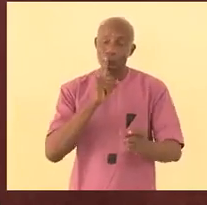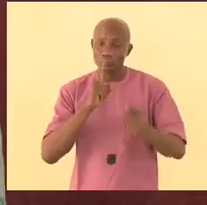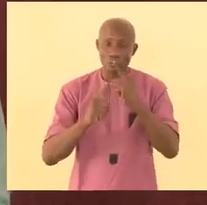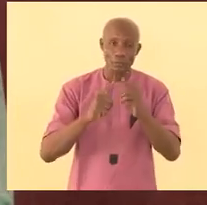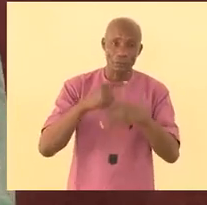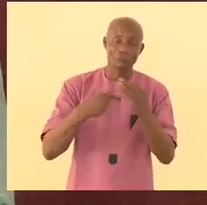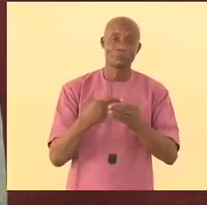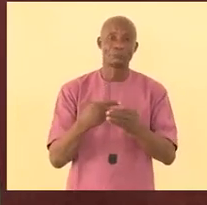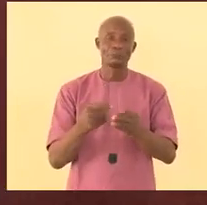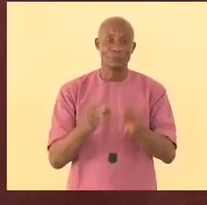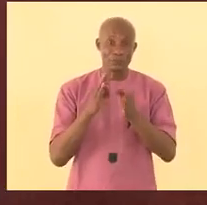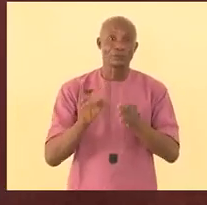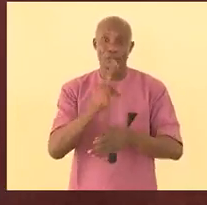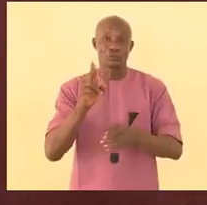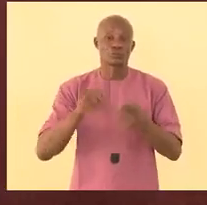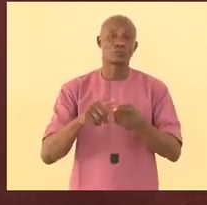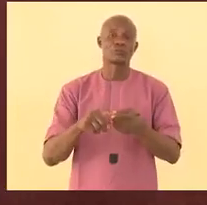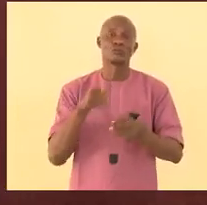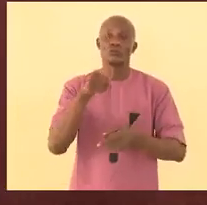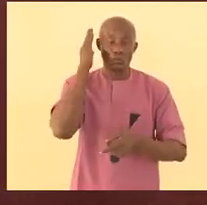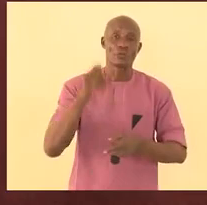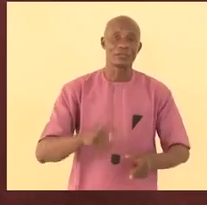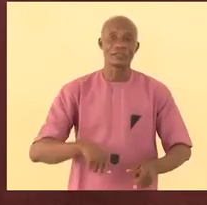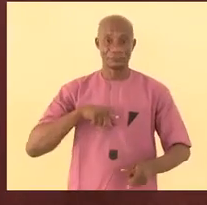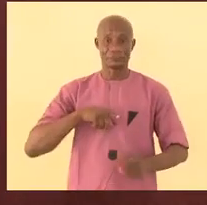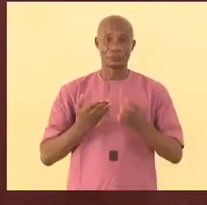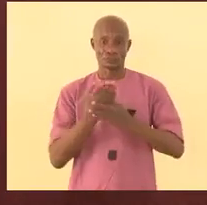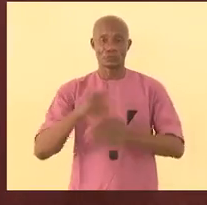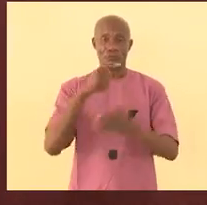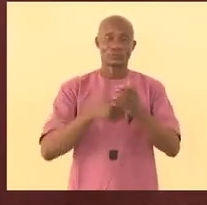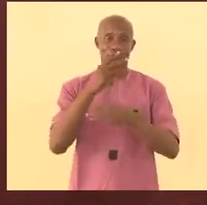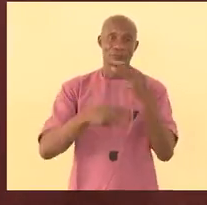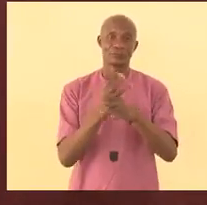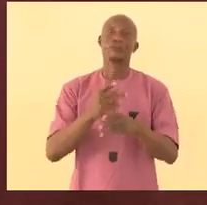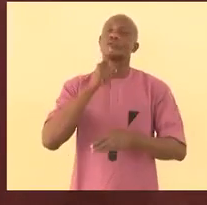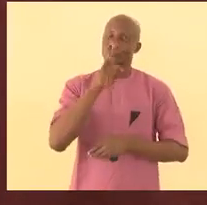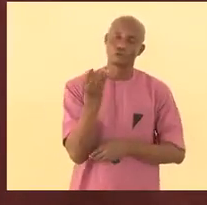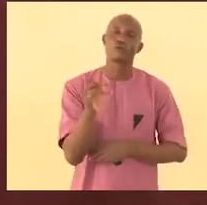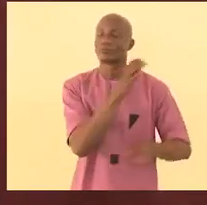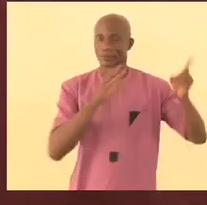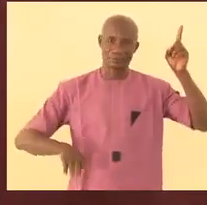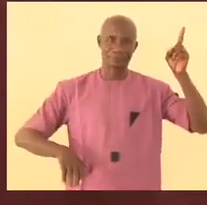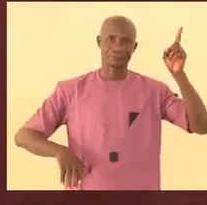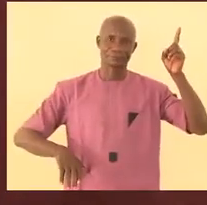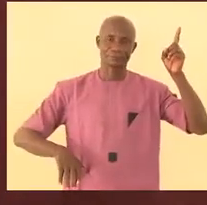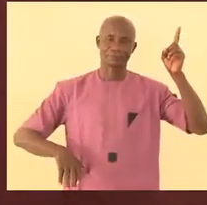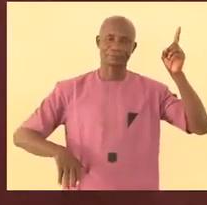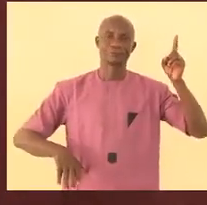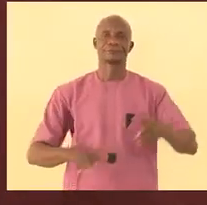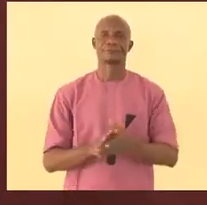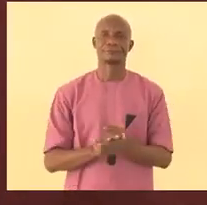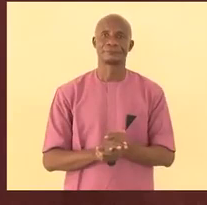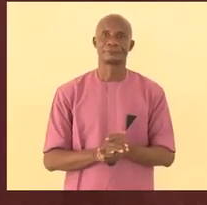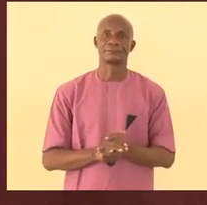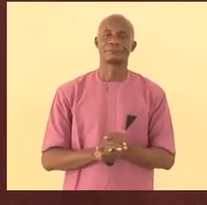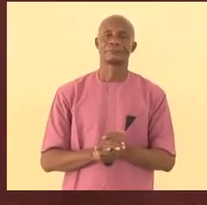talked about if you are used to it, you will live through this world. So the truth of Christ, the book guides you each day.